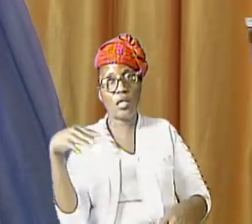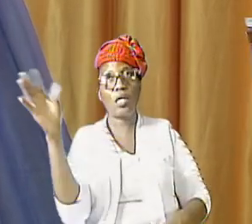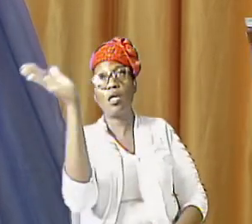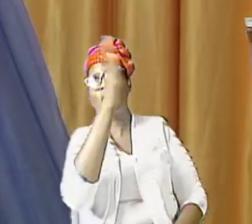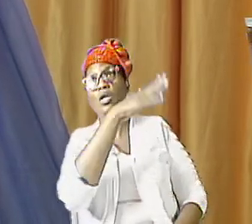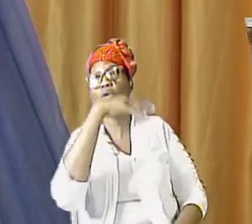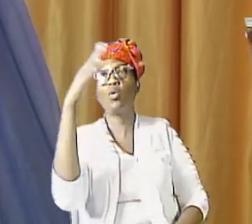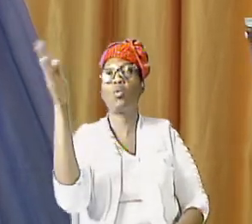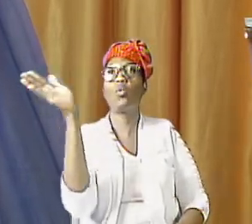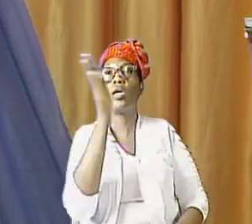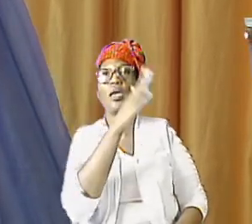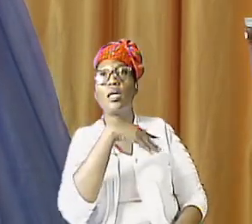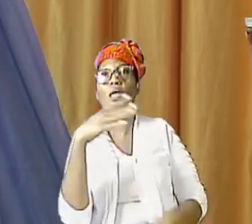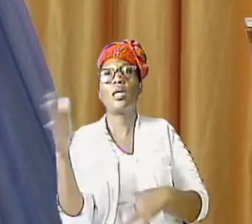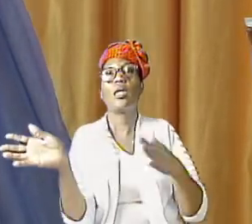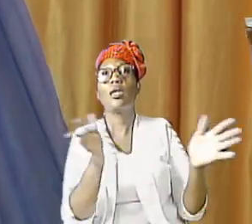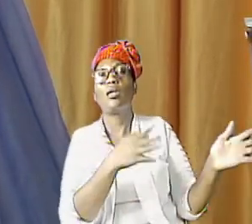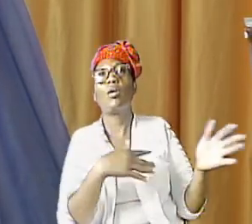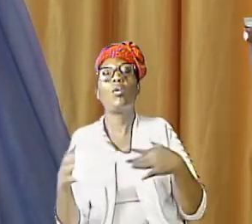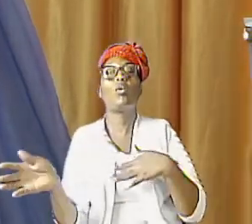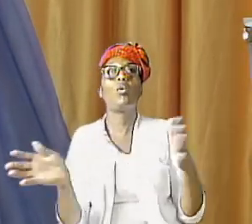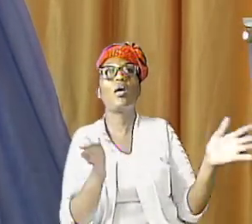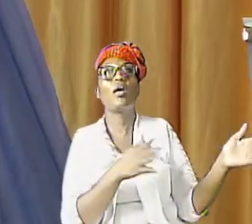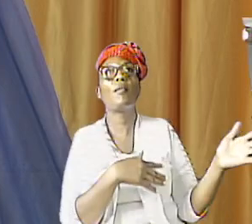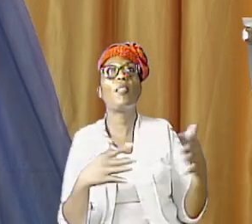the wind.